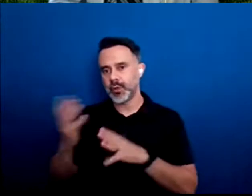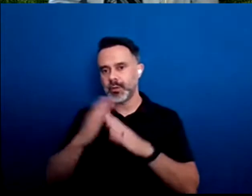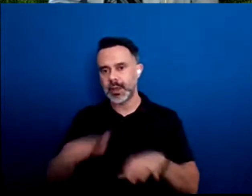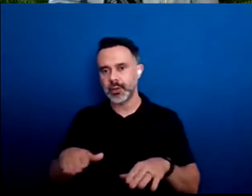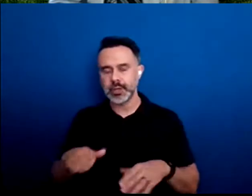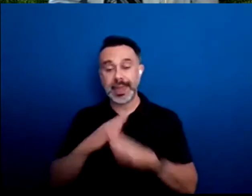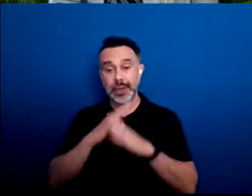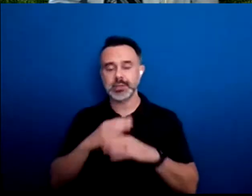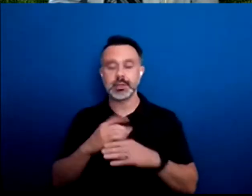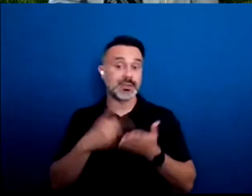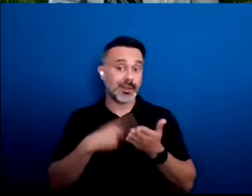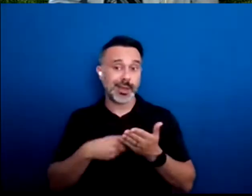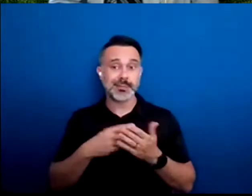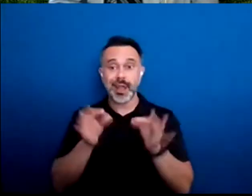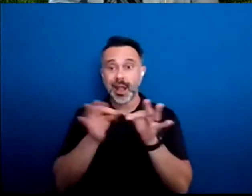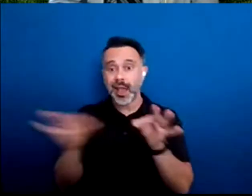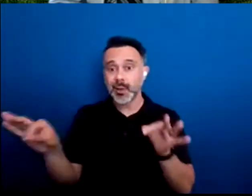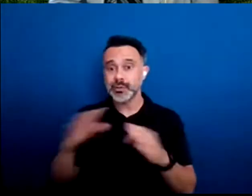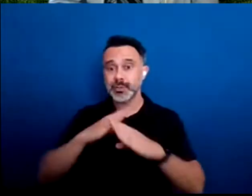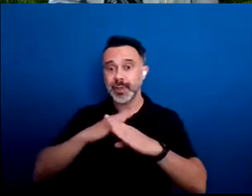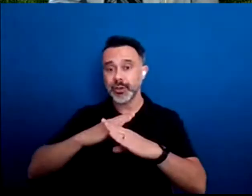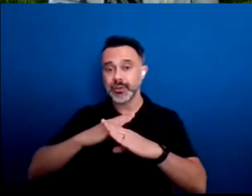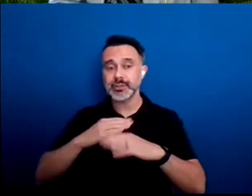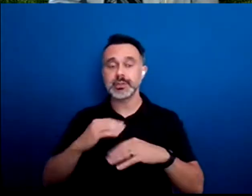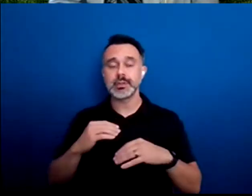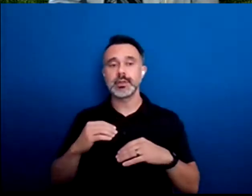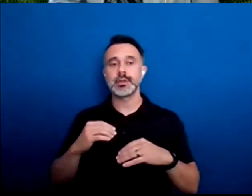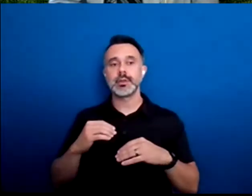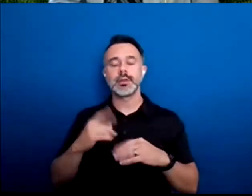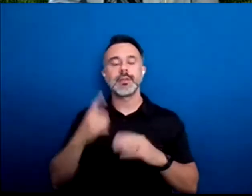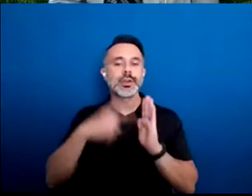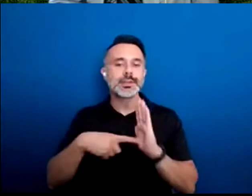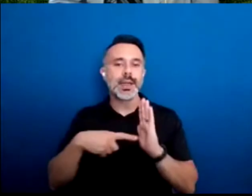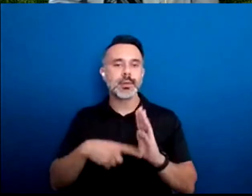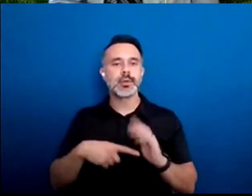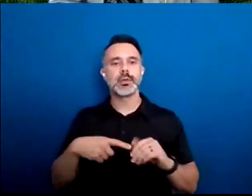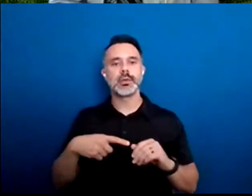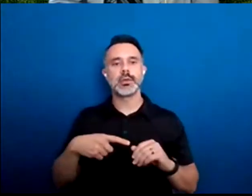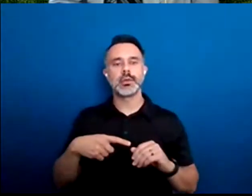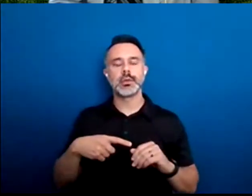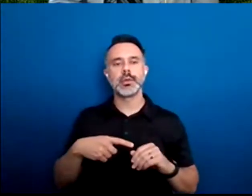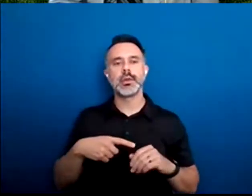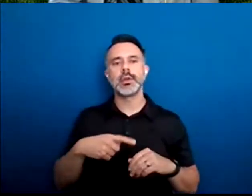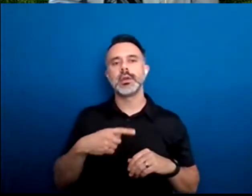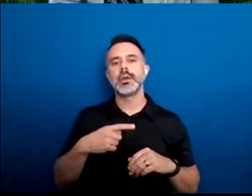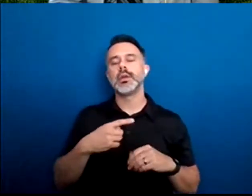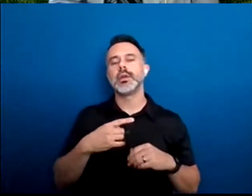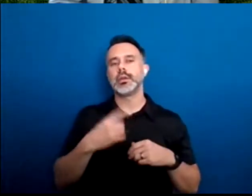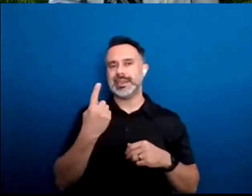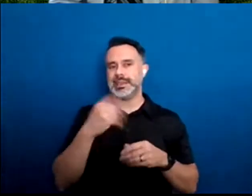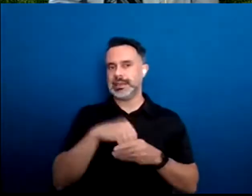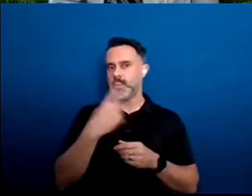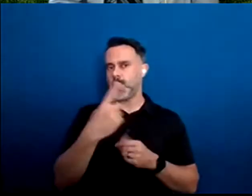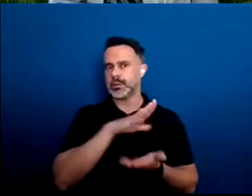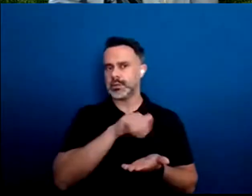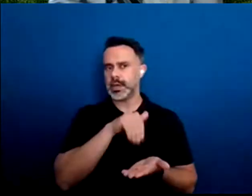barriers. And so for some of our clinics, for example, the one that we have at the Canal Center, we have people who